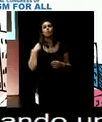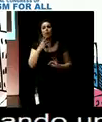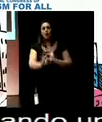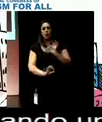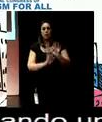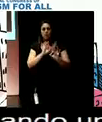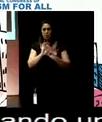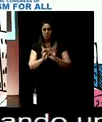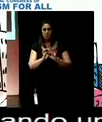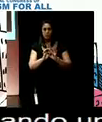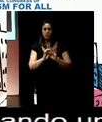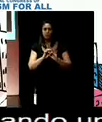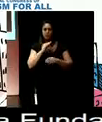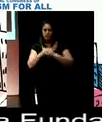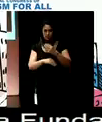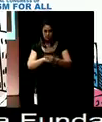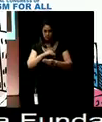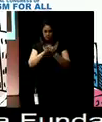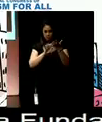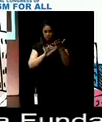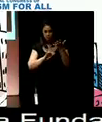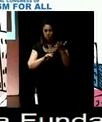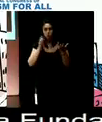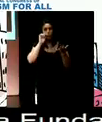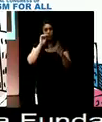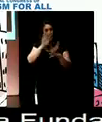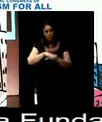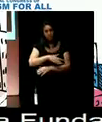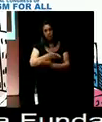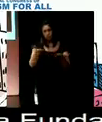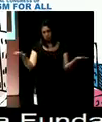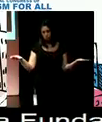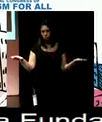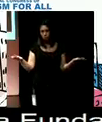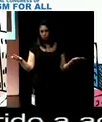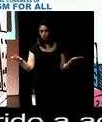We updated the resolution Tourism for All,